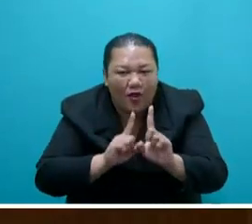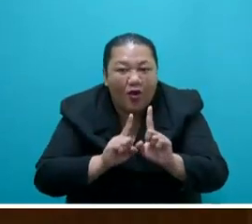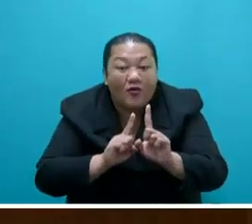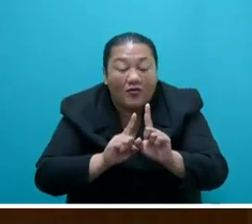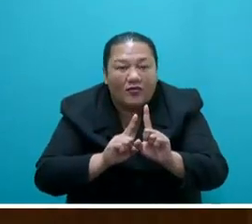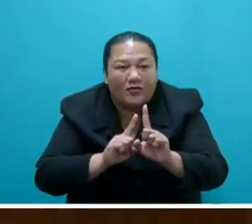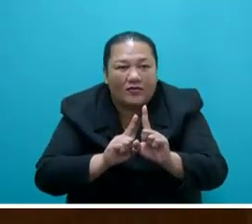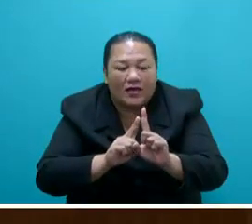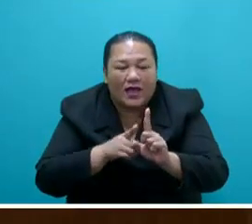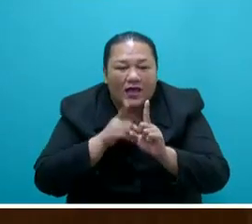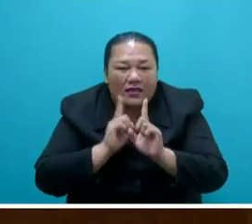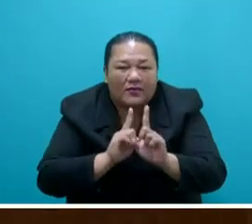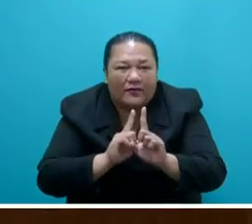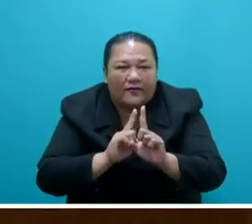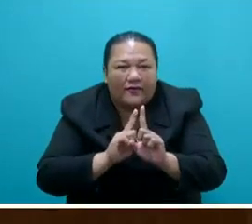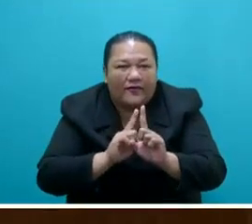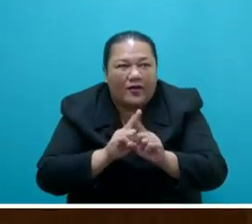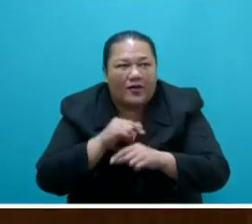for once,